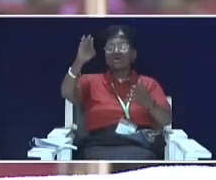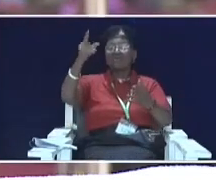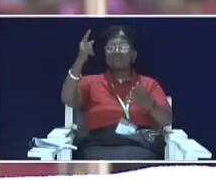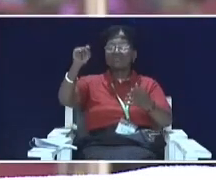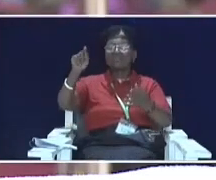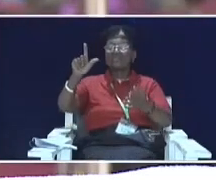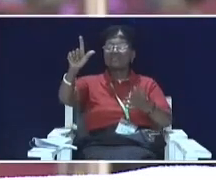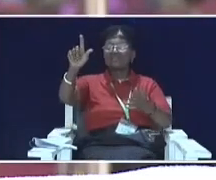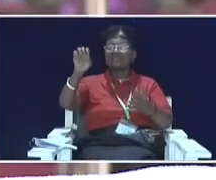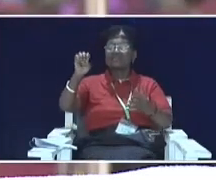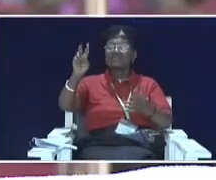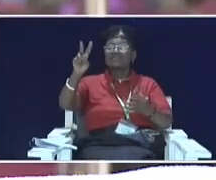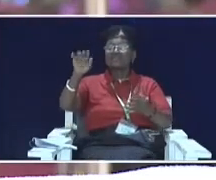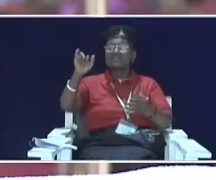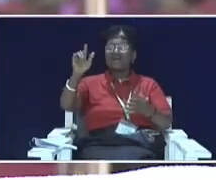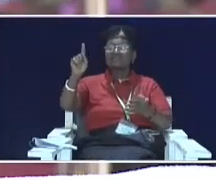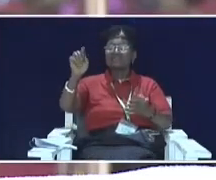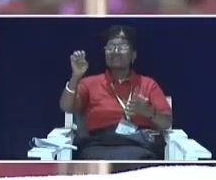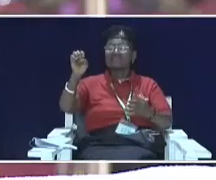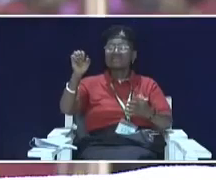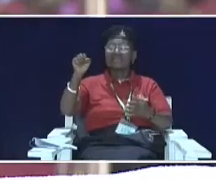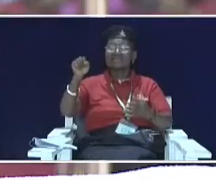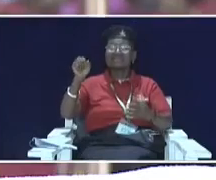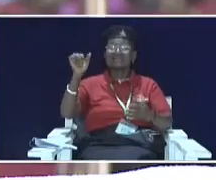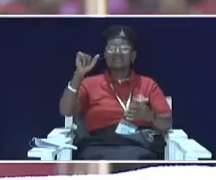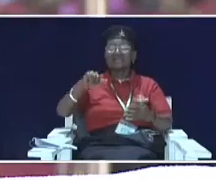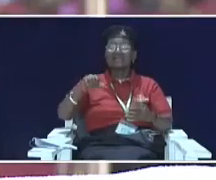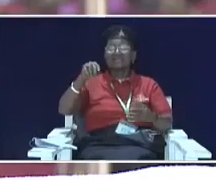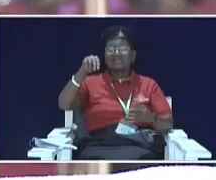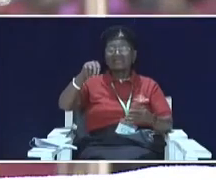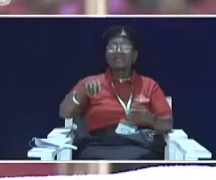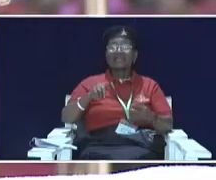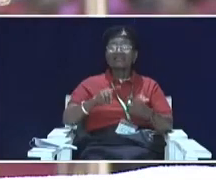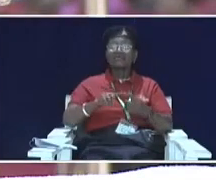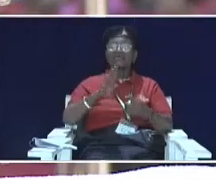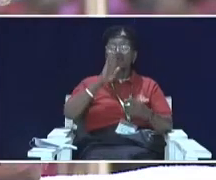be purified.